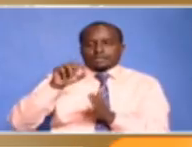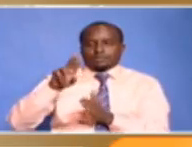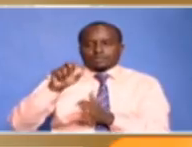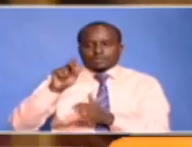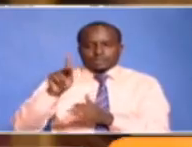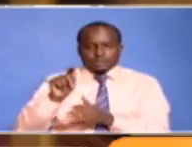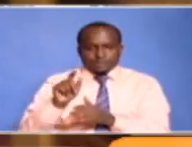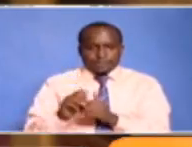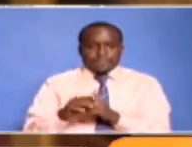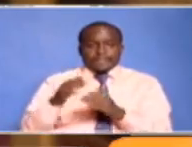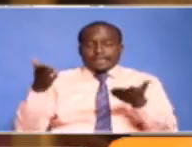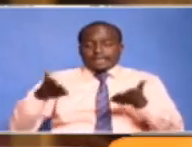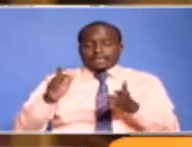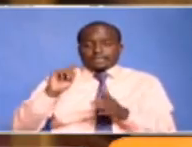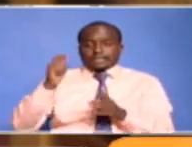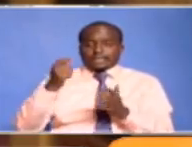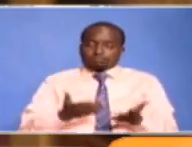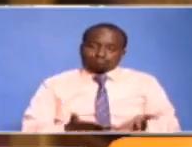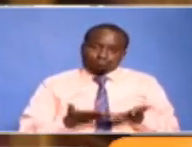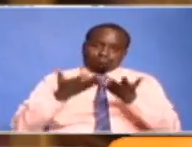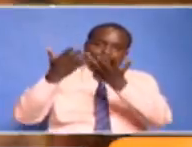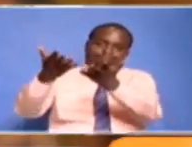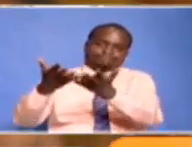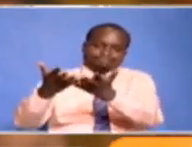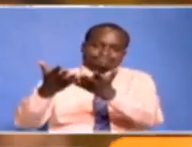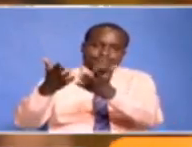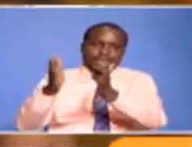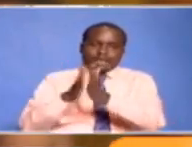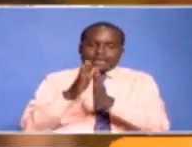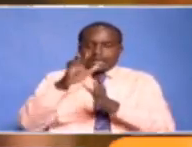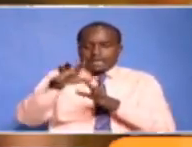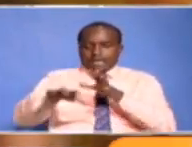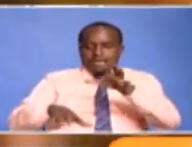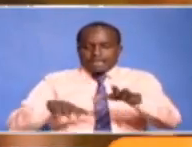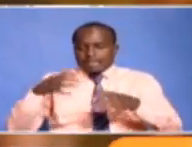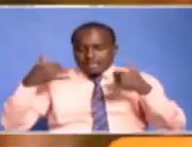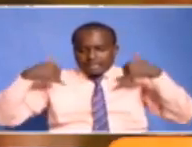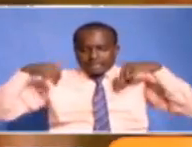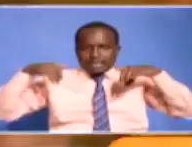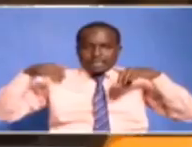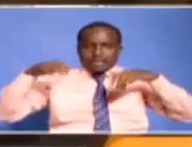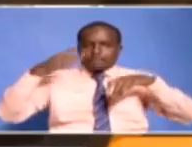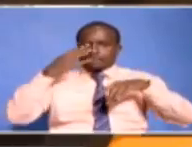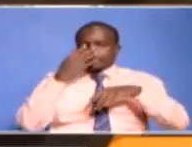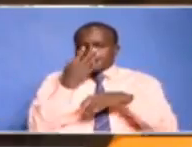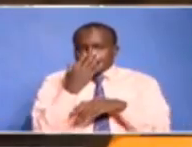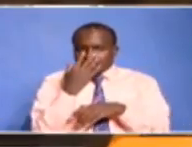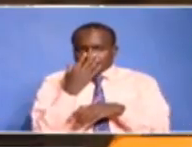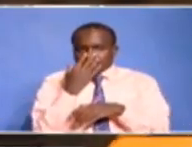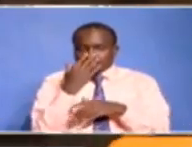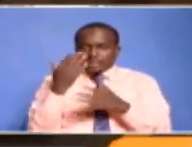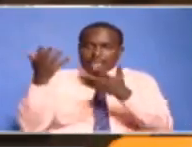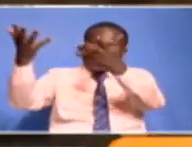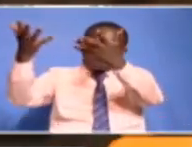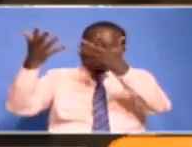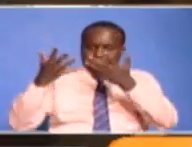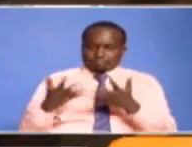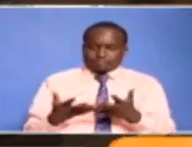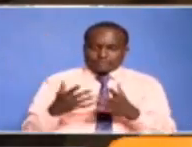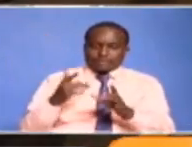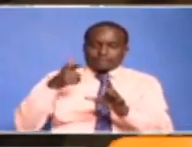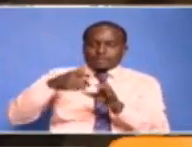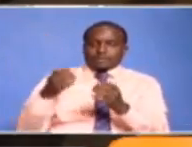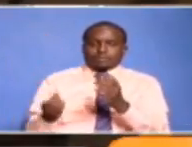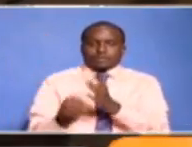Currently, Kenya exports to Oman products like livestock, flowers, and horticulture, while it imports petroleum products,